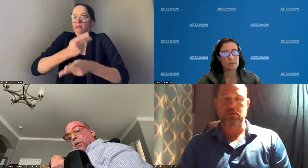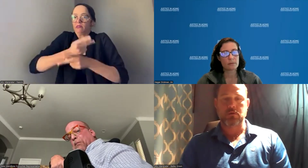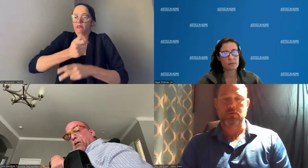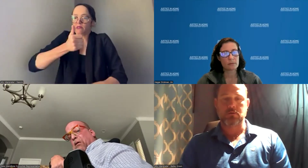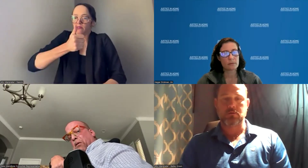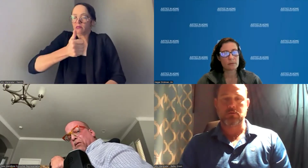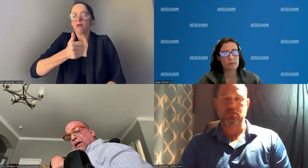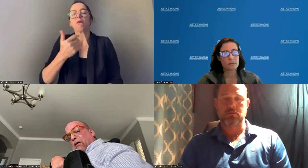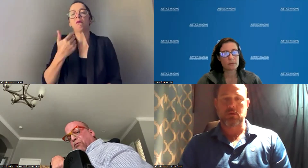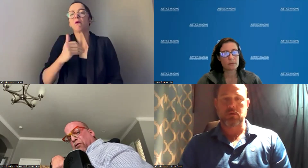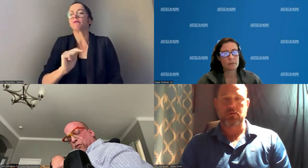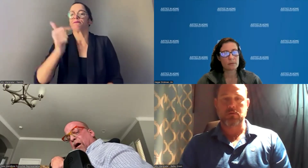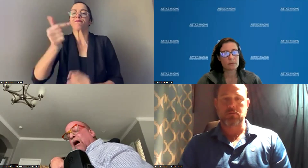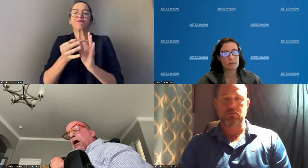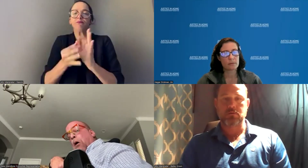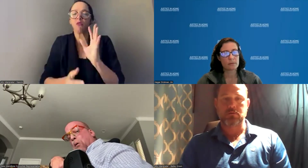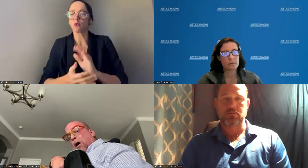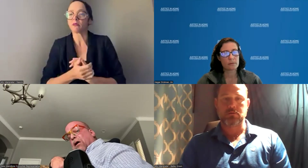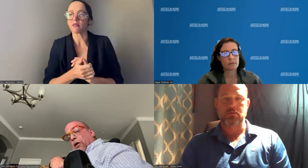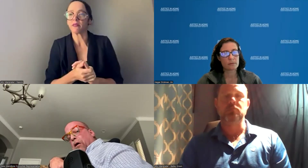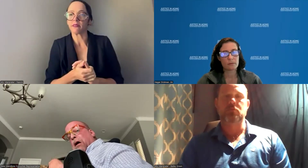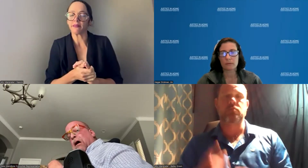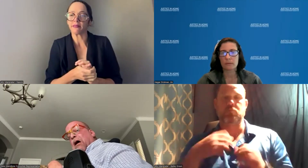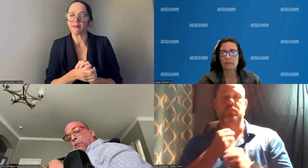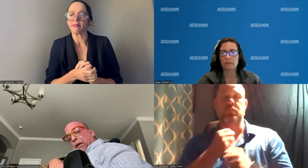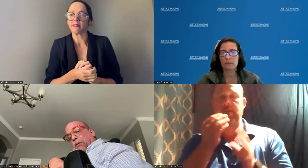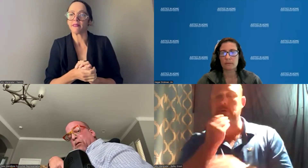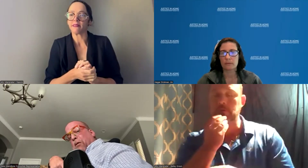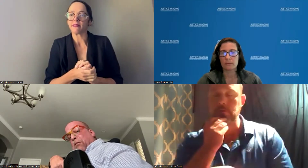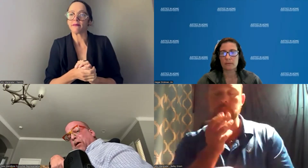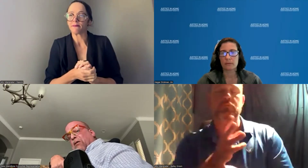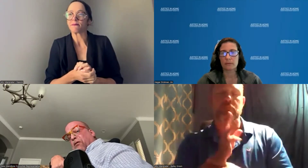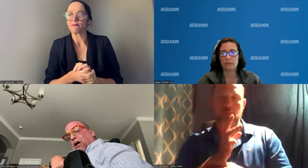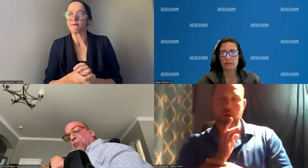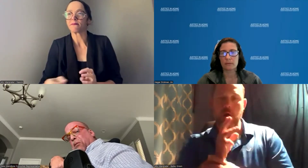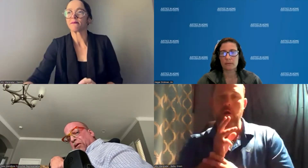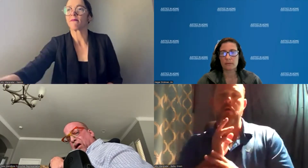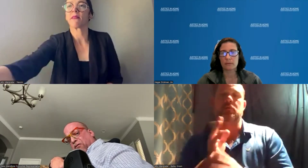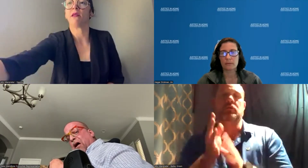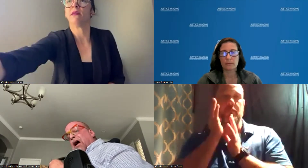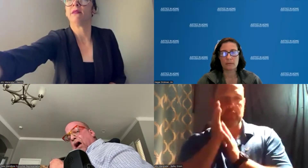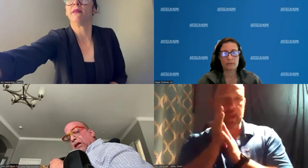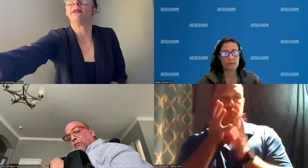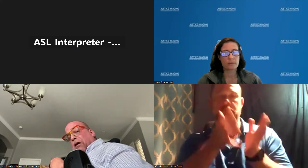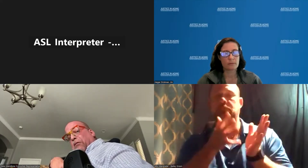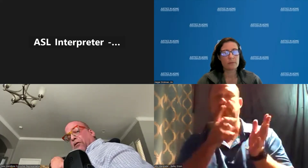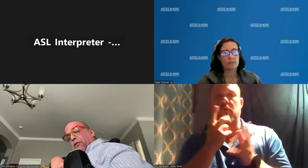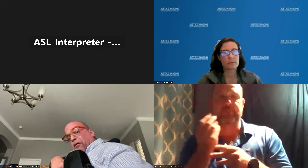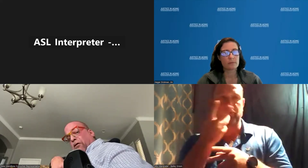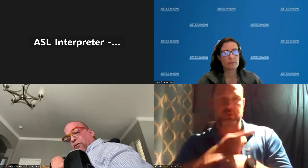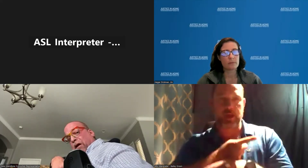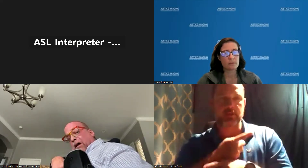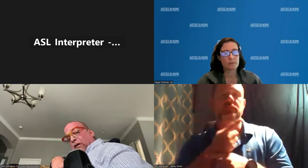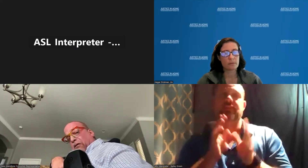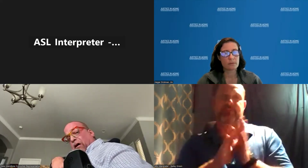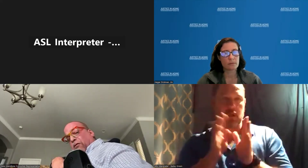know people who went without food, water, people who were in bed for a couple of days and developed other